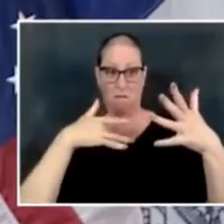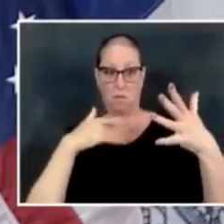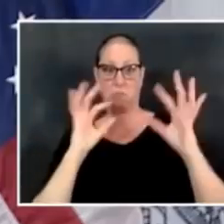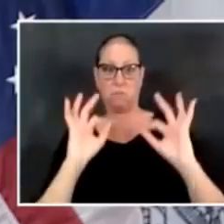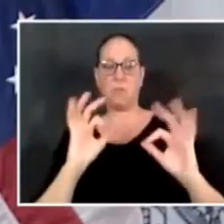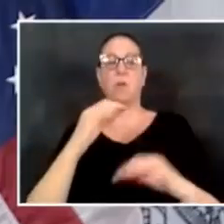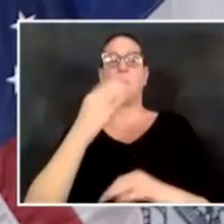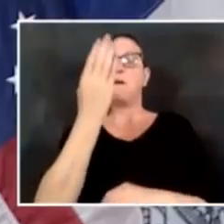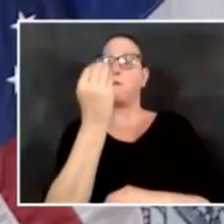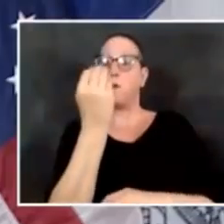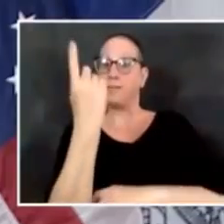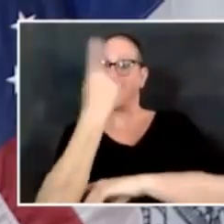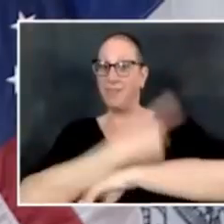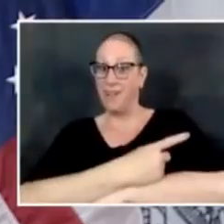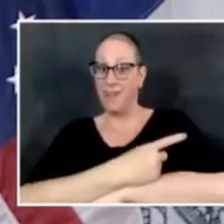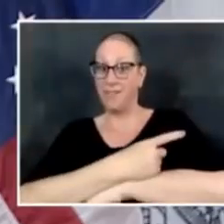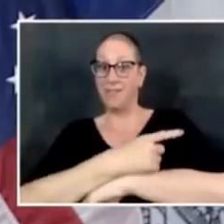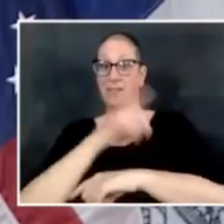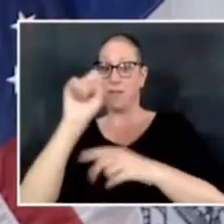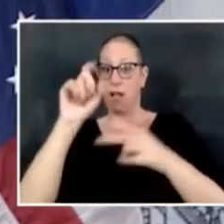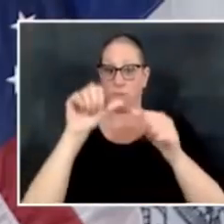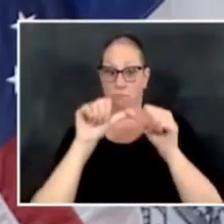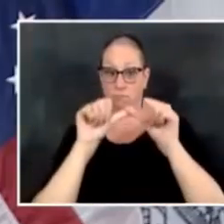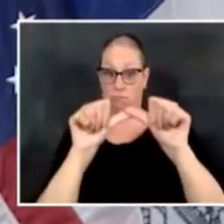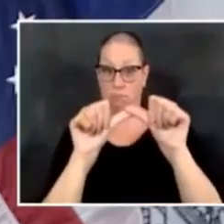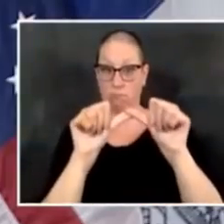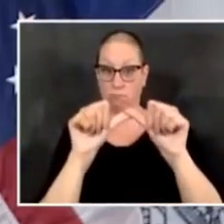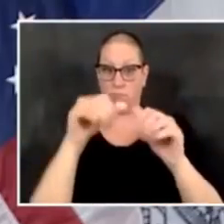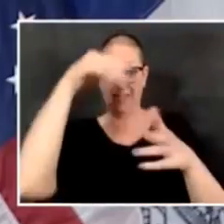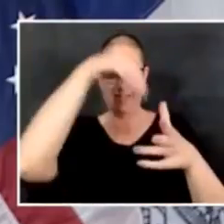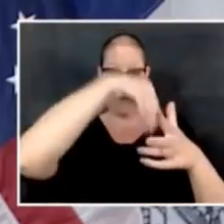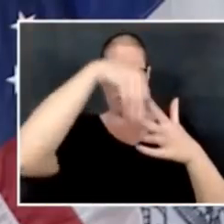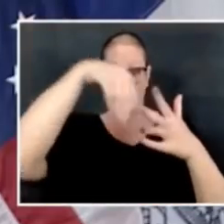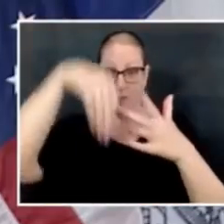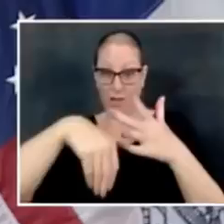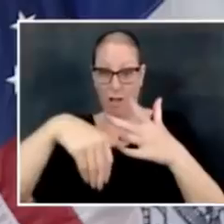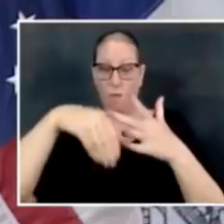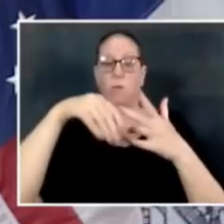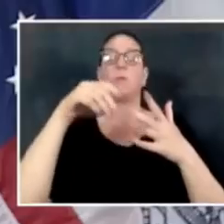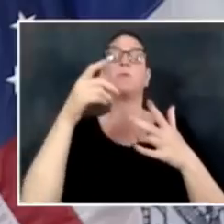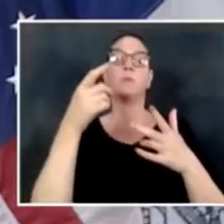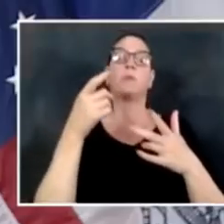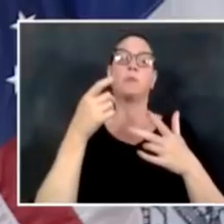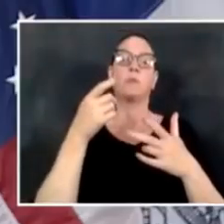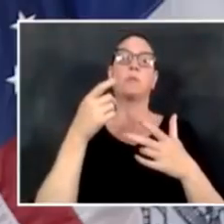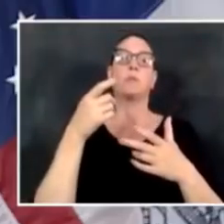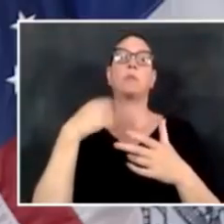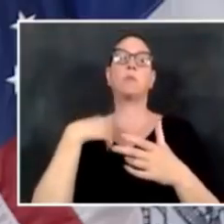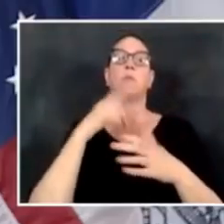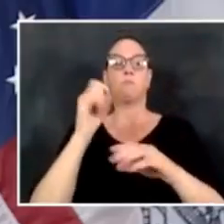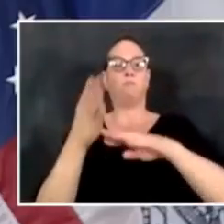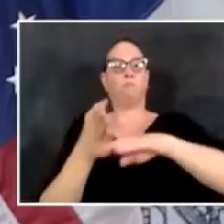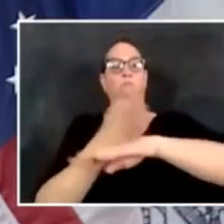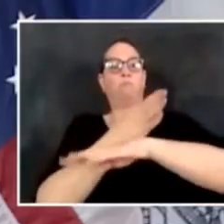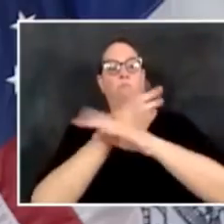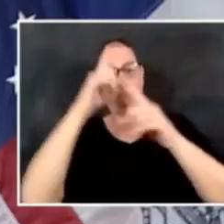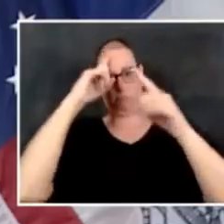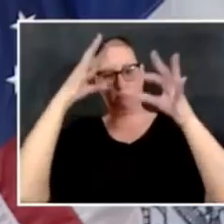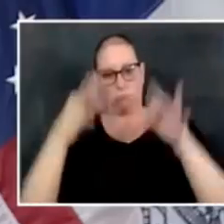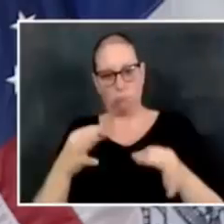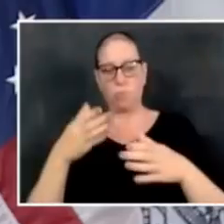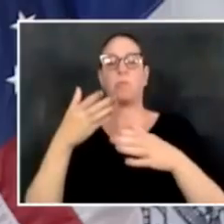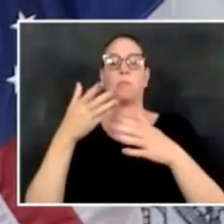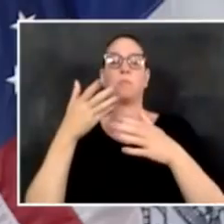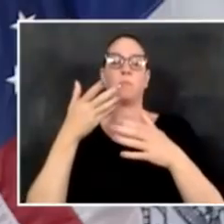not out of the woods, but we are getting closer for sure. When it comes to how social distancing will help in the